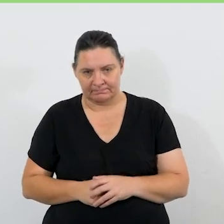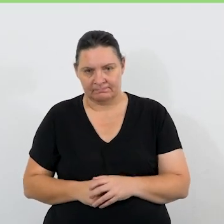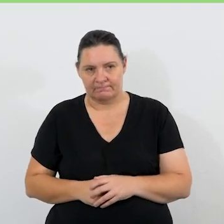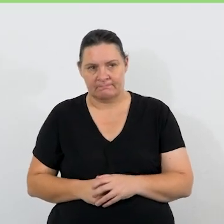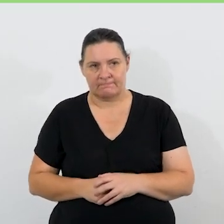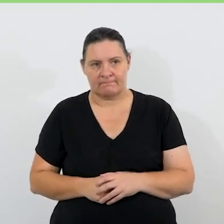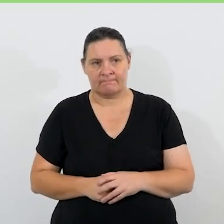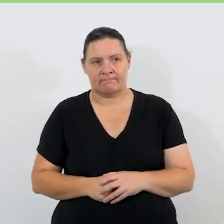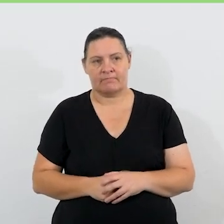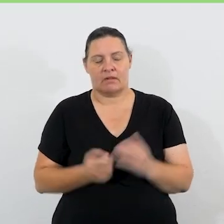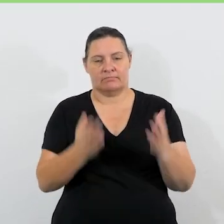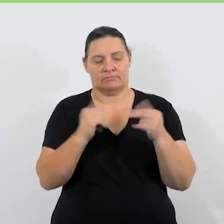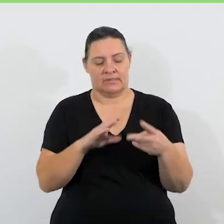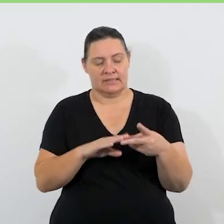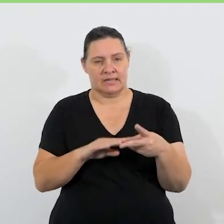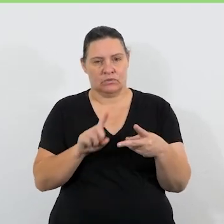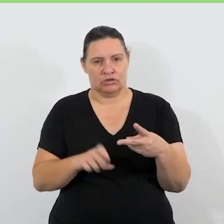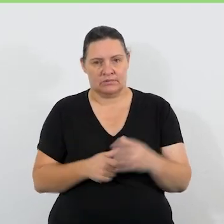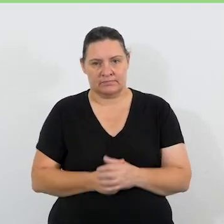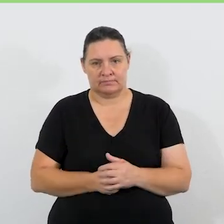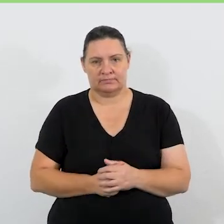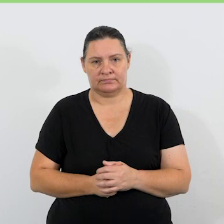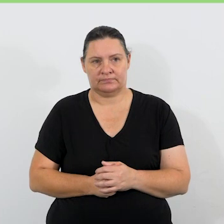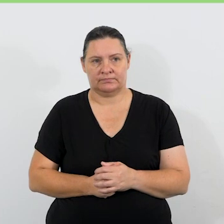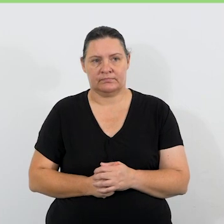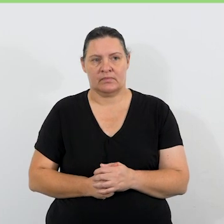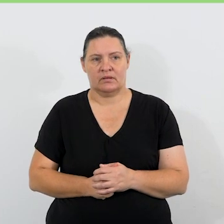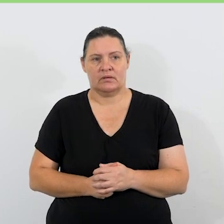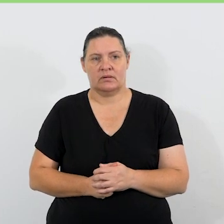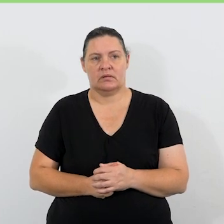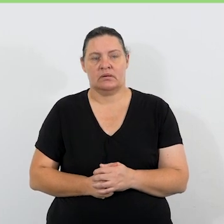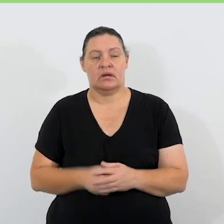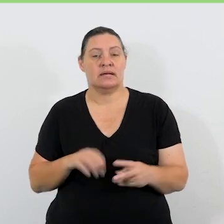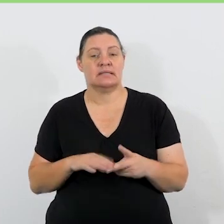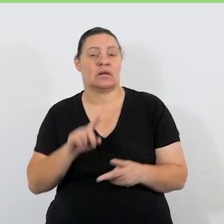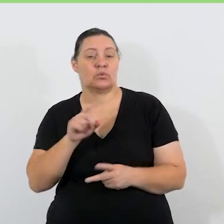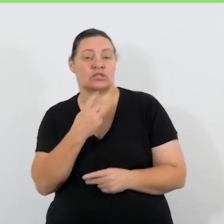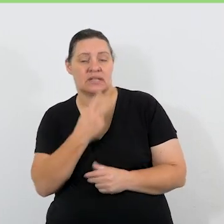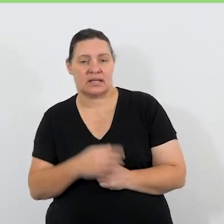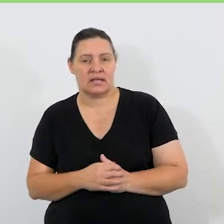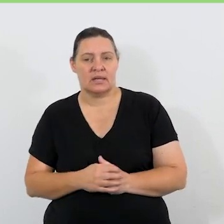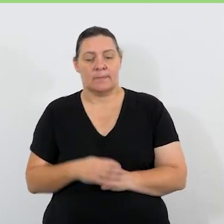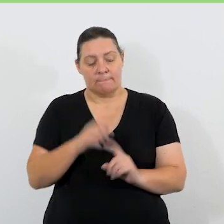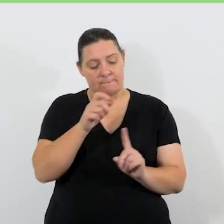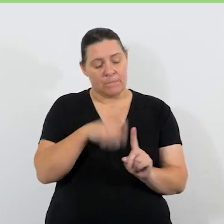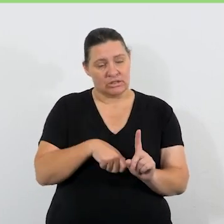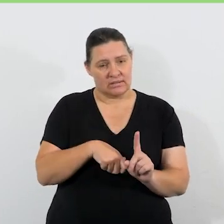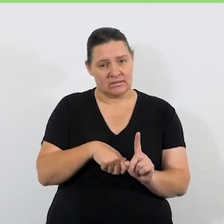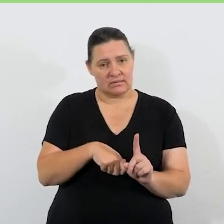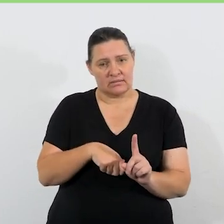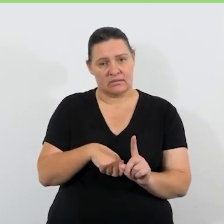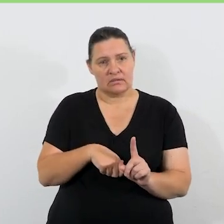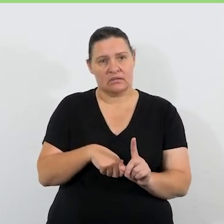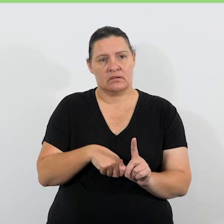athletes. Now we are going to move on to our second question. So our second question says, a person